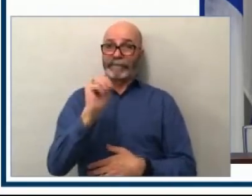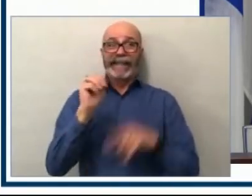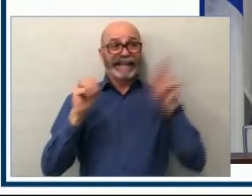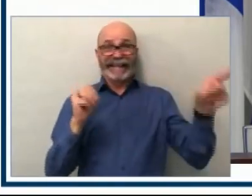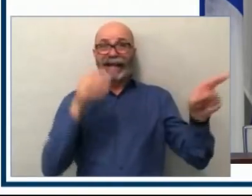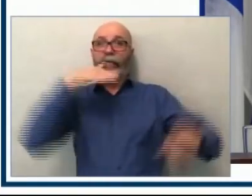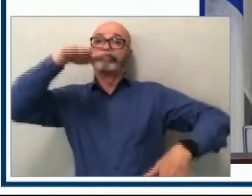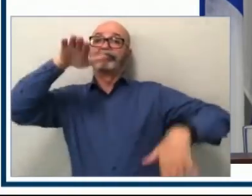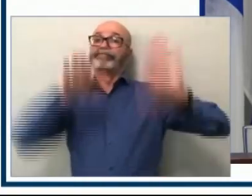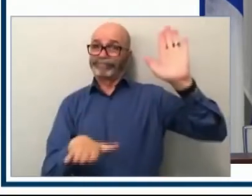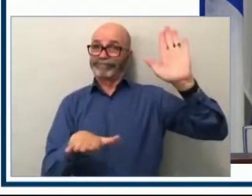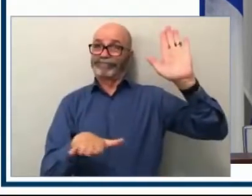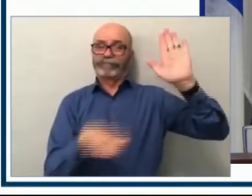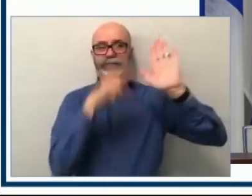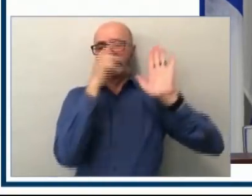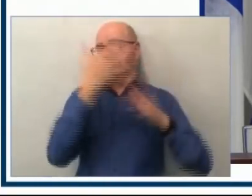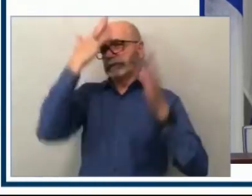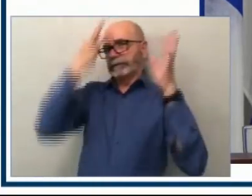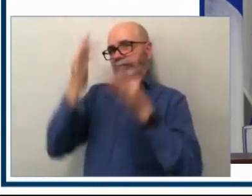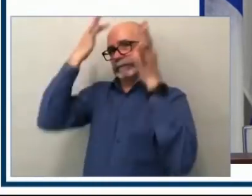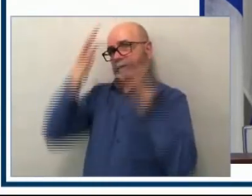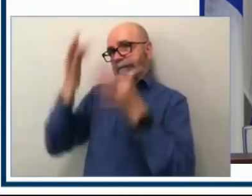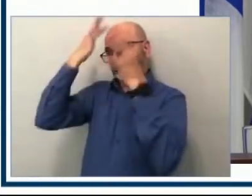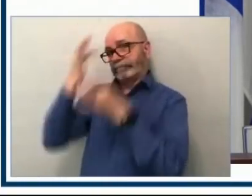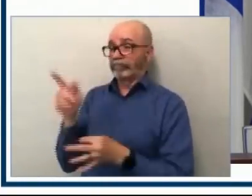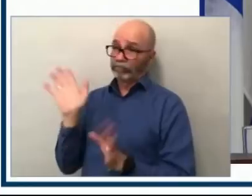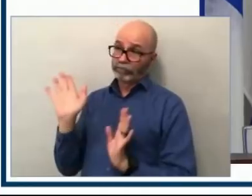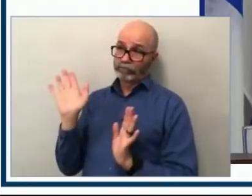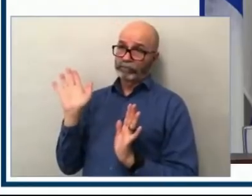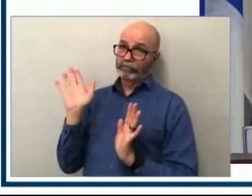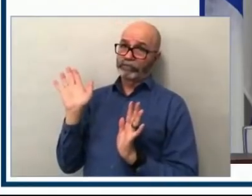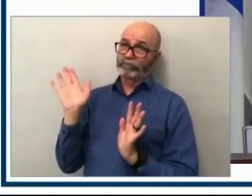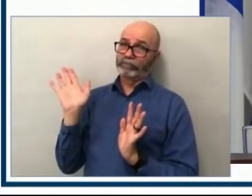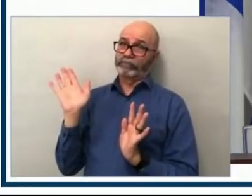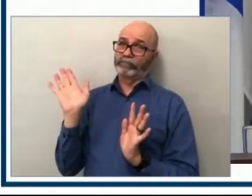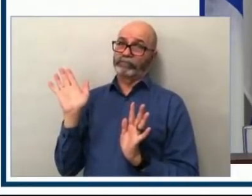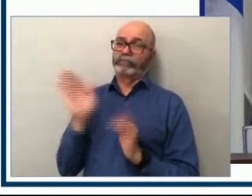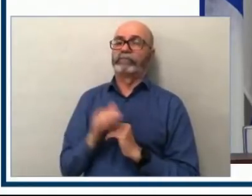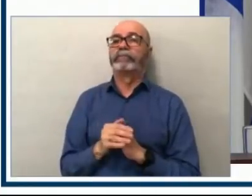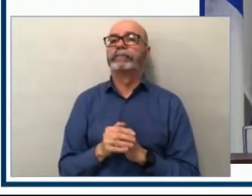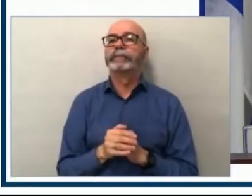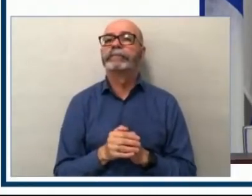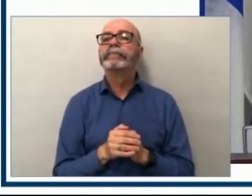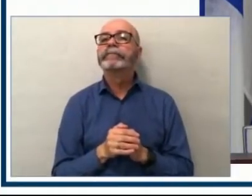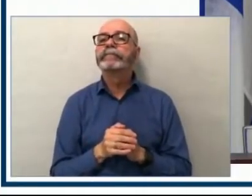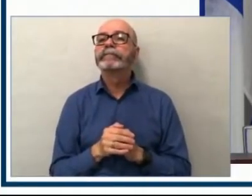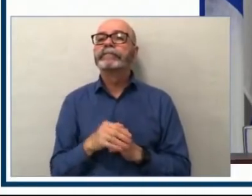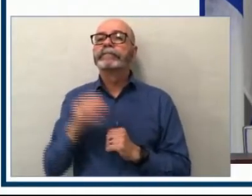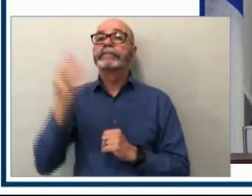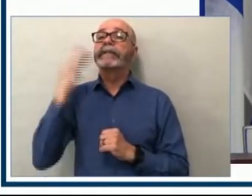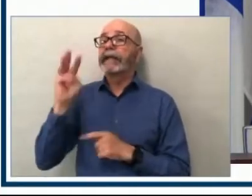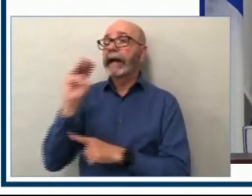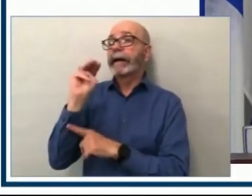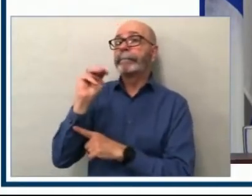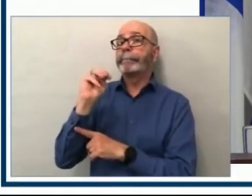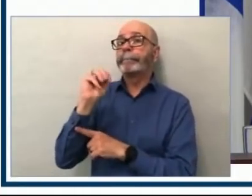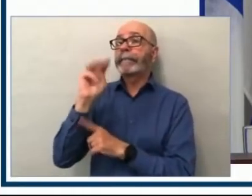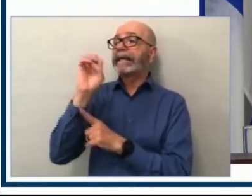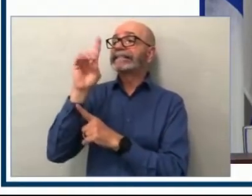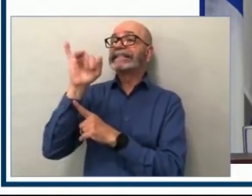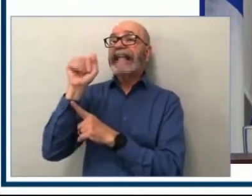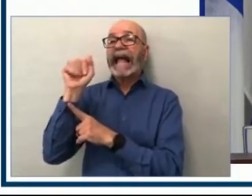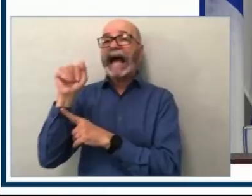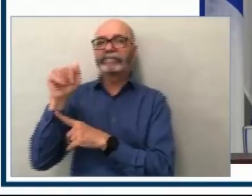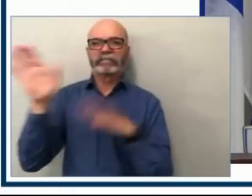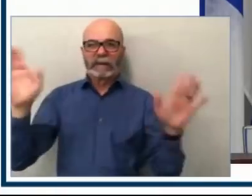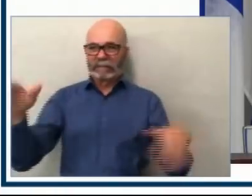should also know, because it's actually being communicated in the media, that the company has already laid out the fact they're having their lawyers look at this case. But I think it's